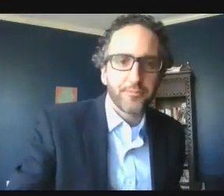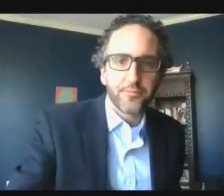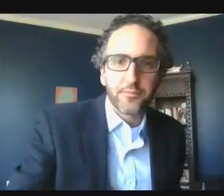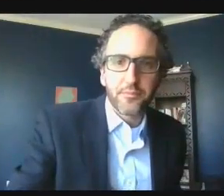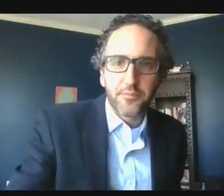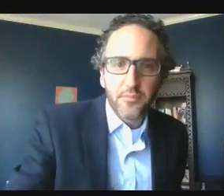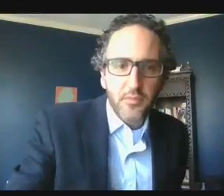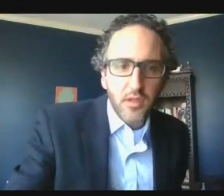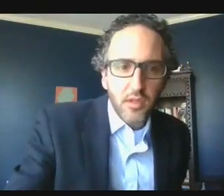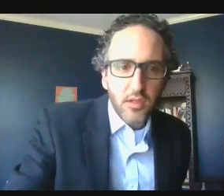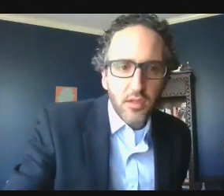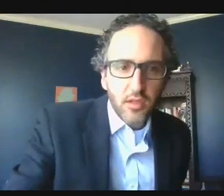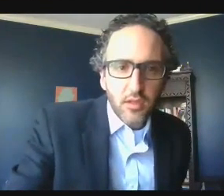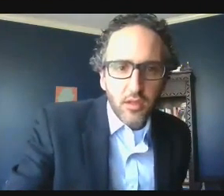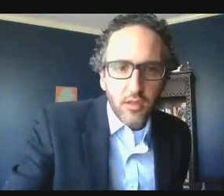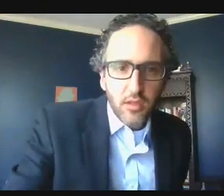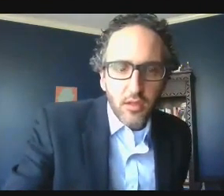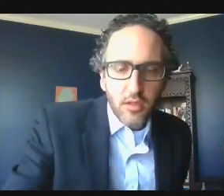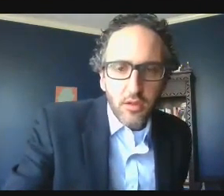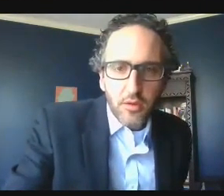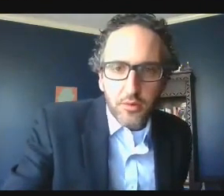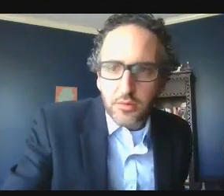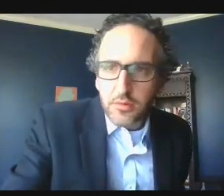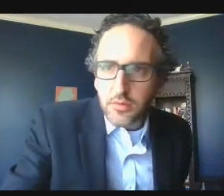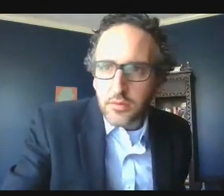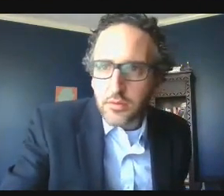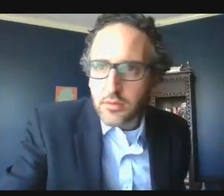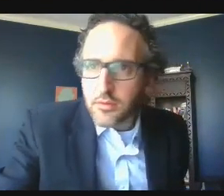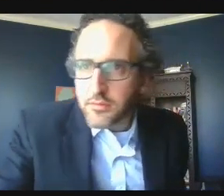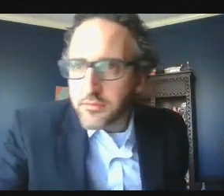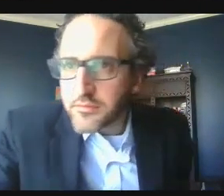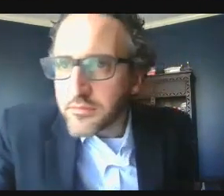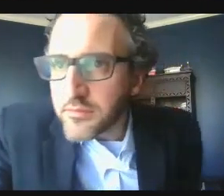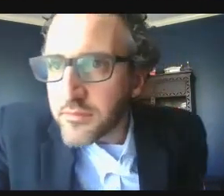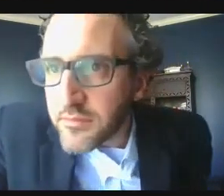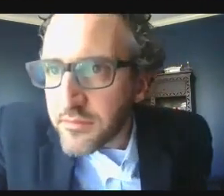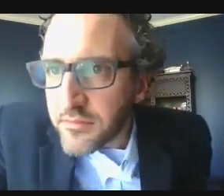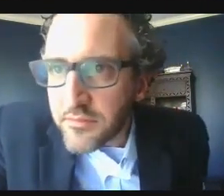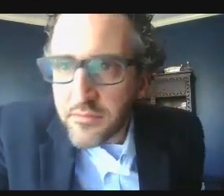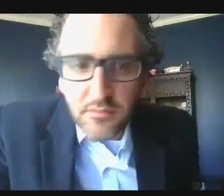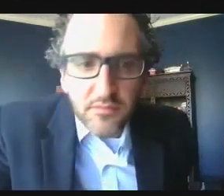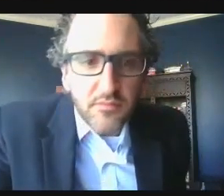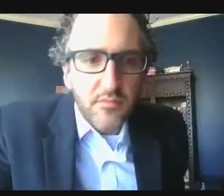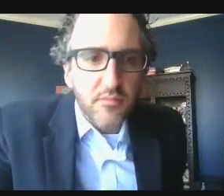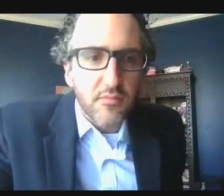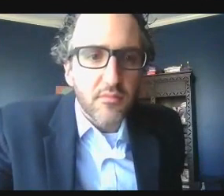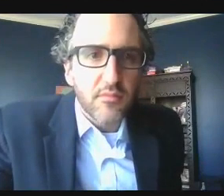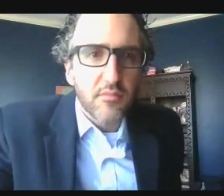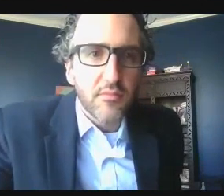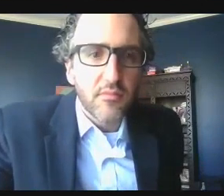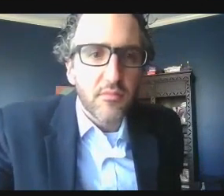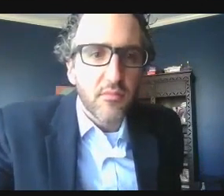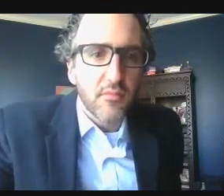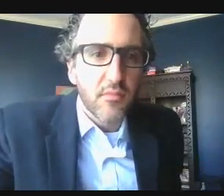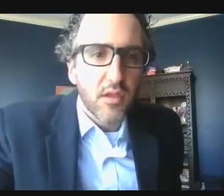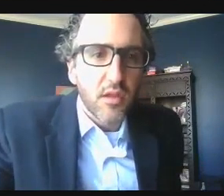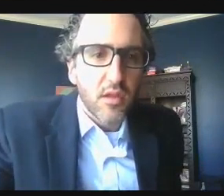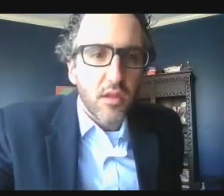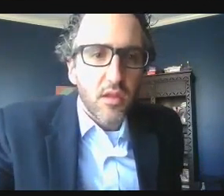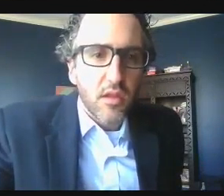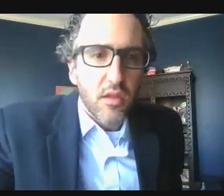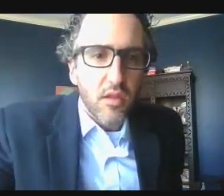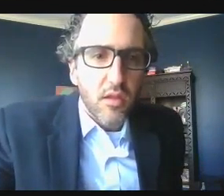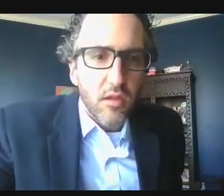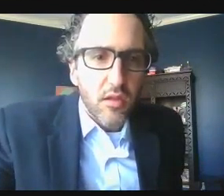come up. Yeah, it should be up now for everyone, and it's just on there to